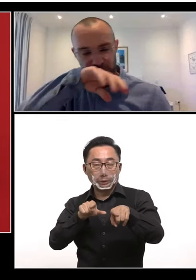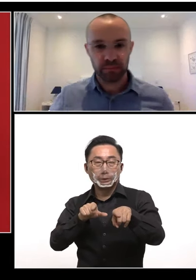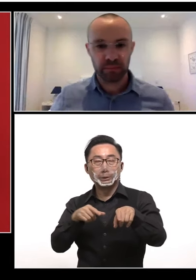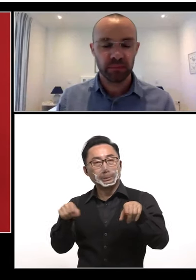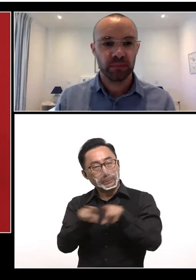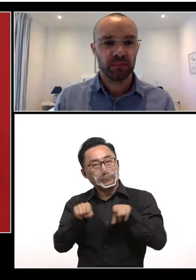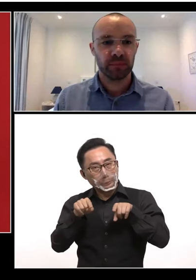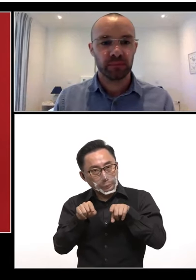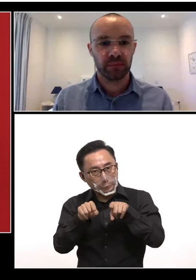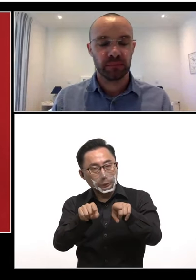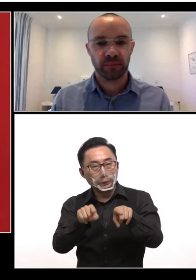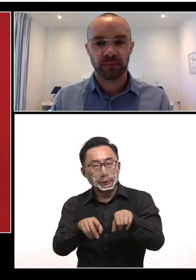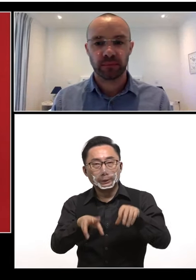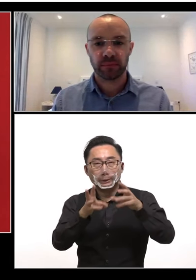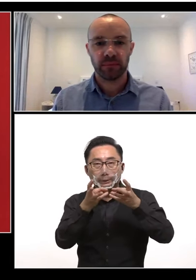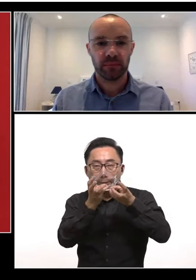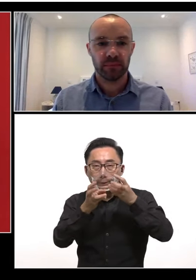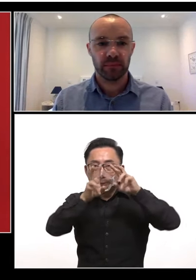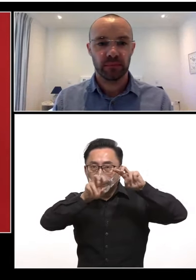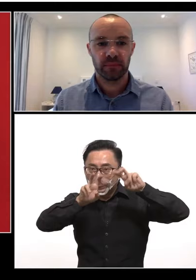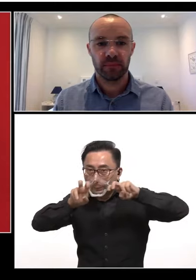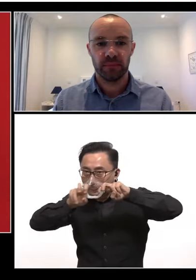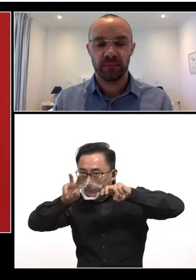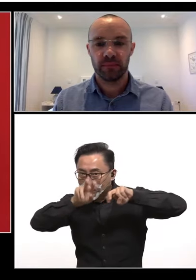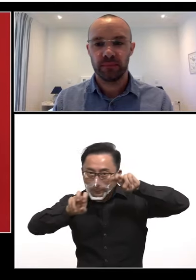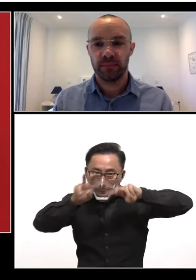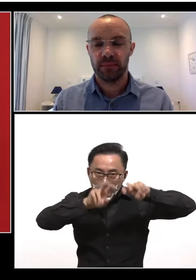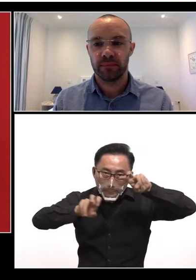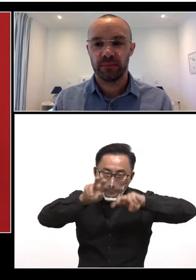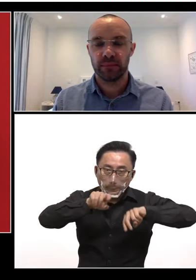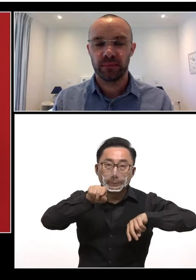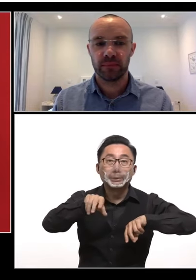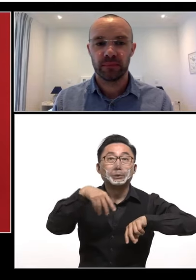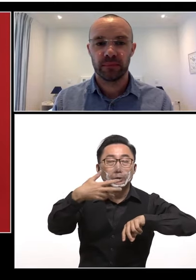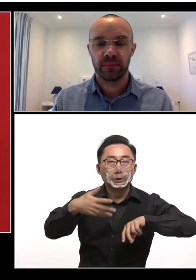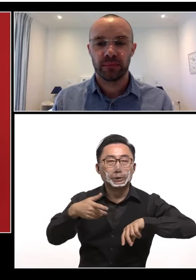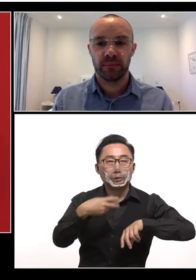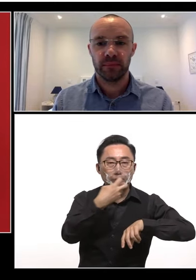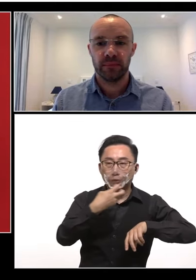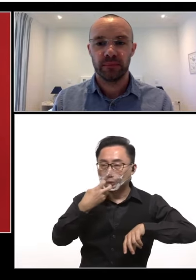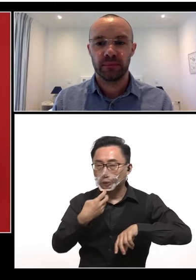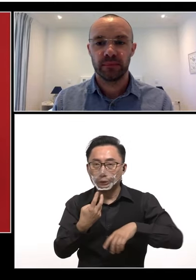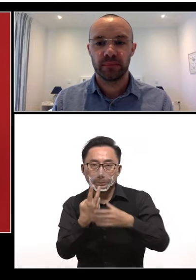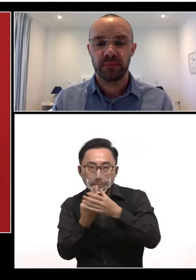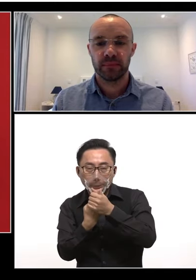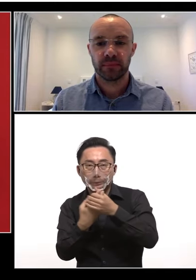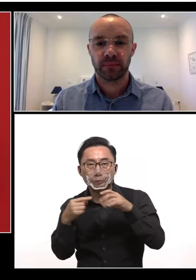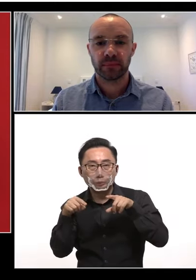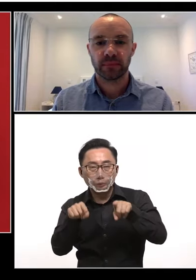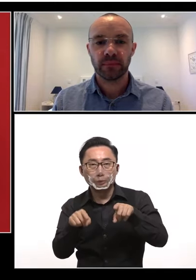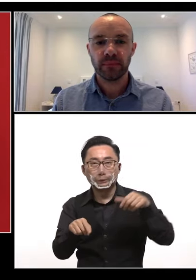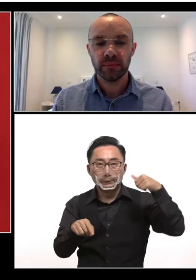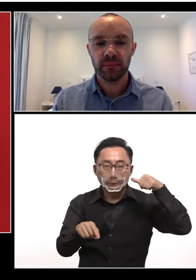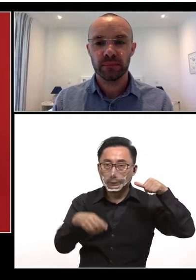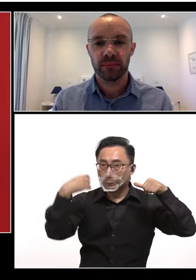development phases to explore the both languages, to explore how a bilingual play can be accessible to both a deaf and a